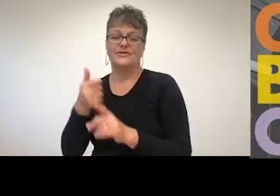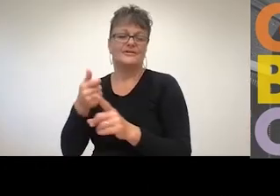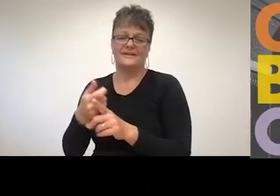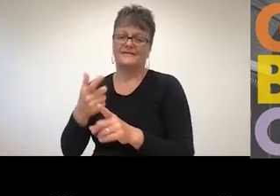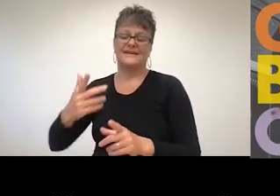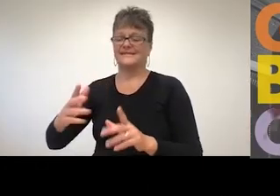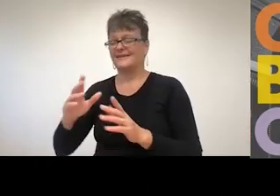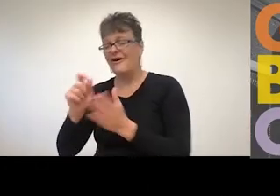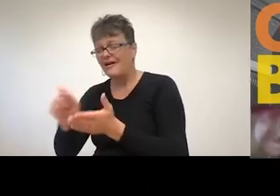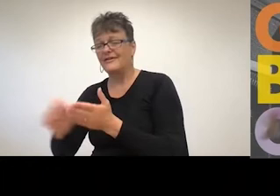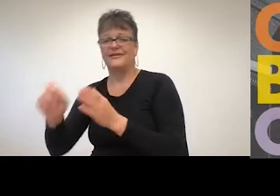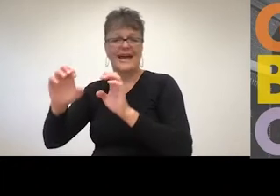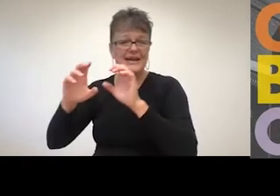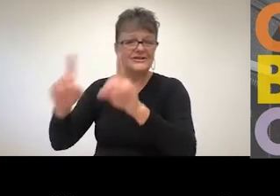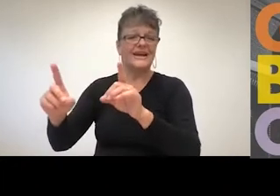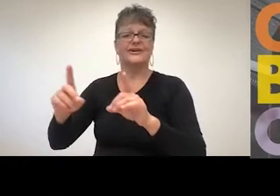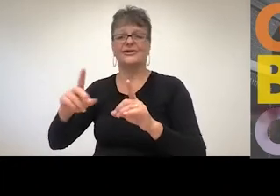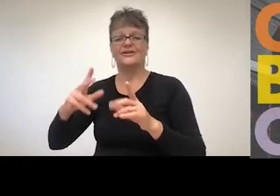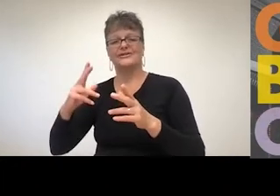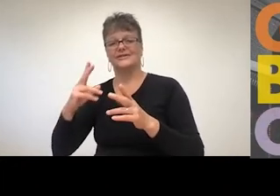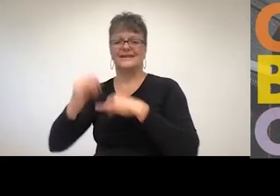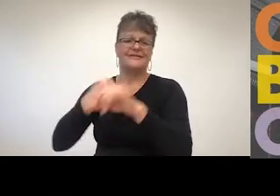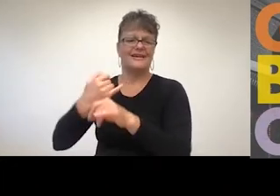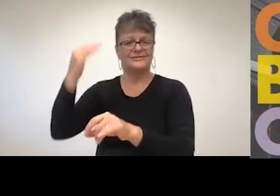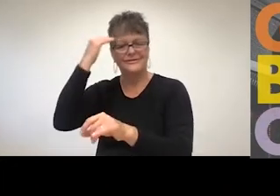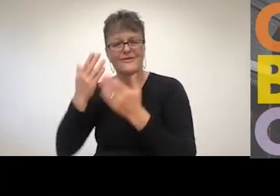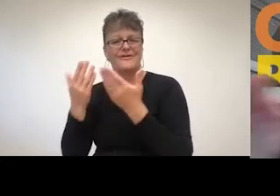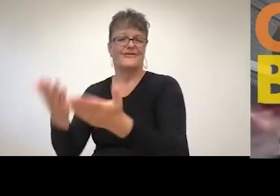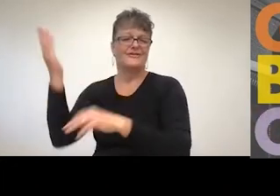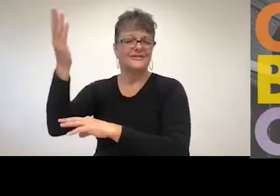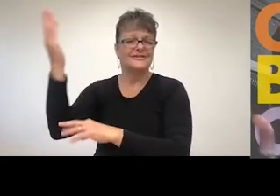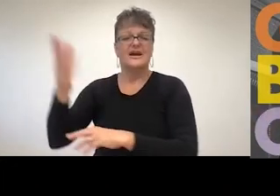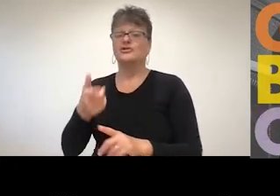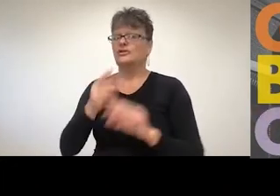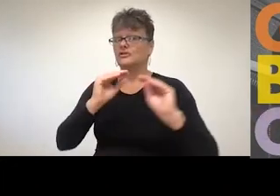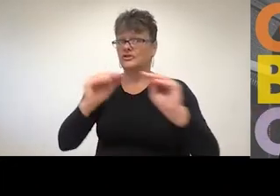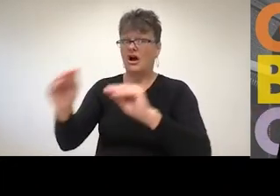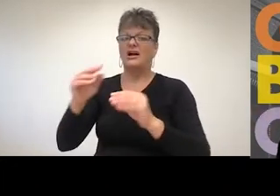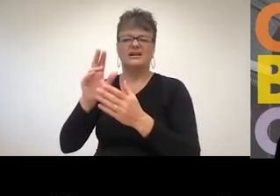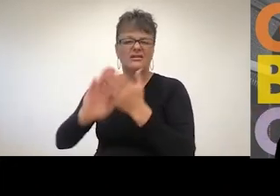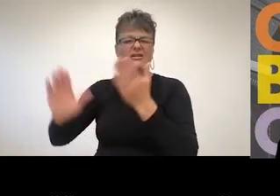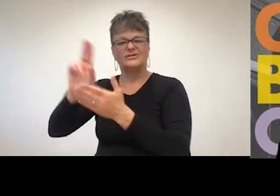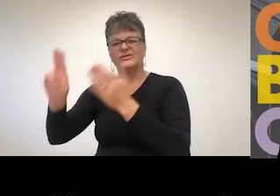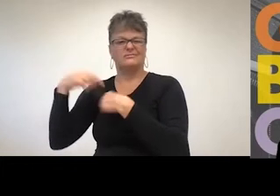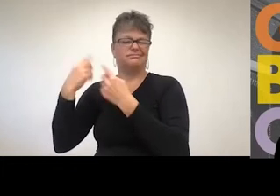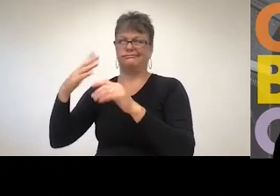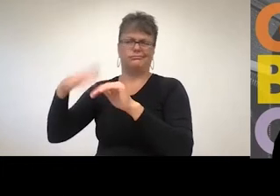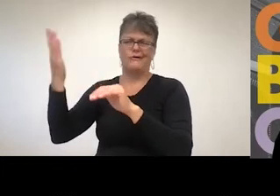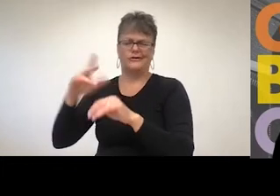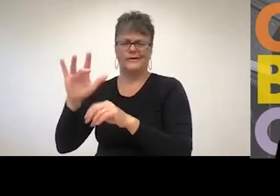educator. She's taught in higher ed for over 25 years in a range of subjects, and this is really a range, Flower, including